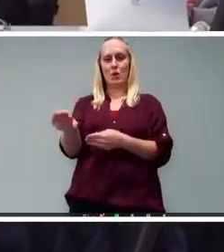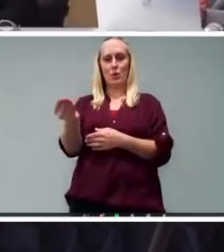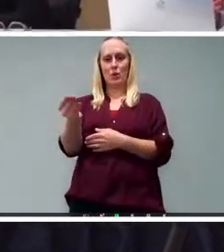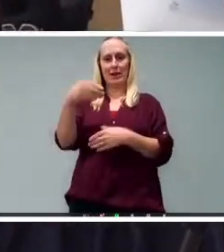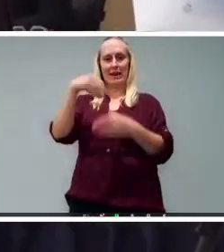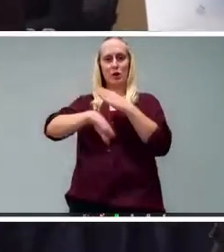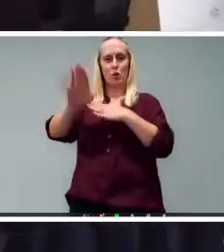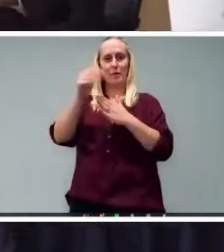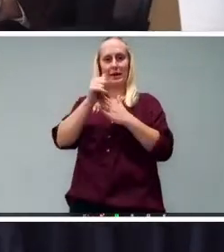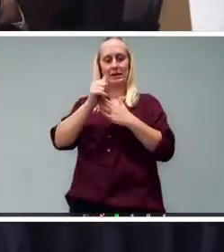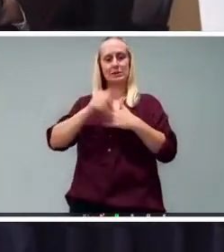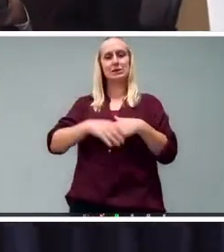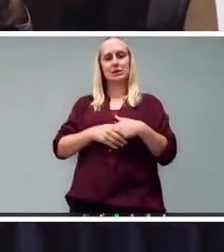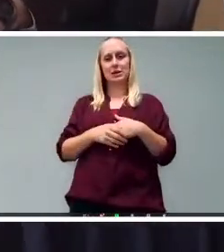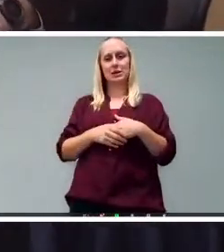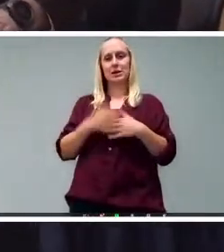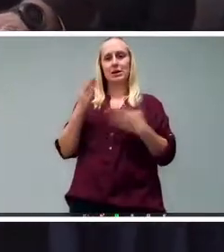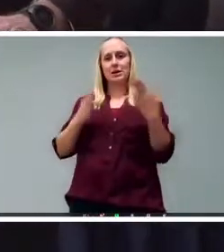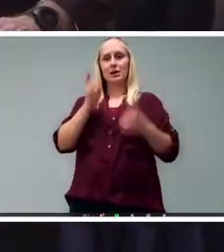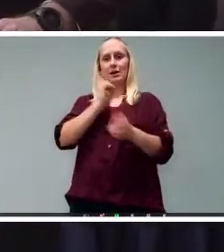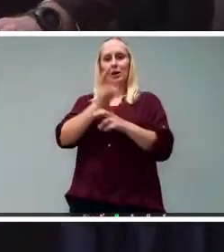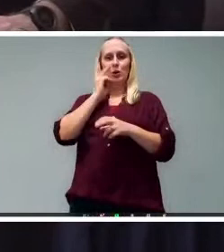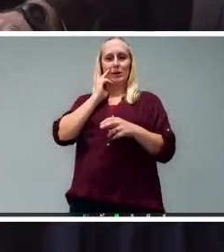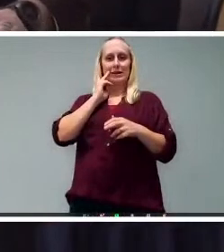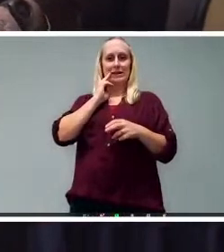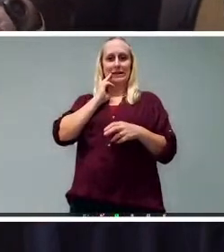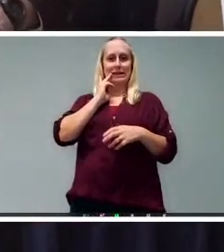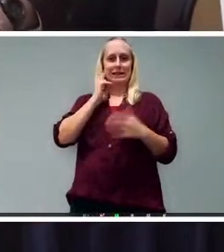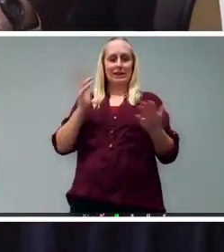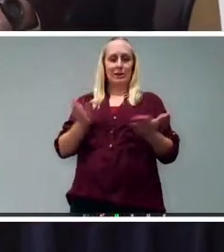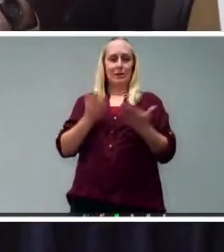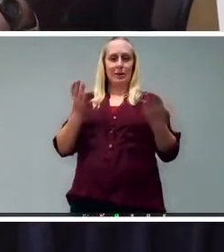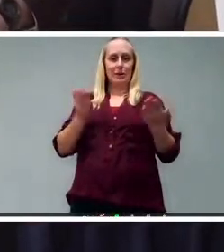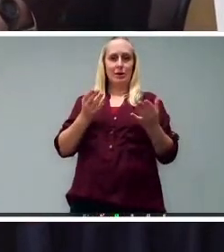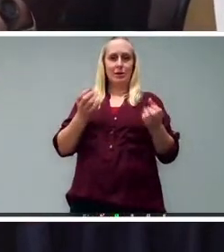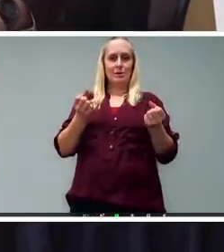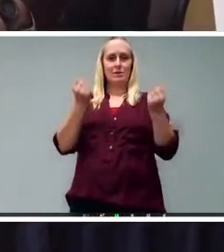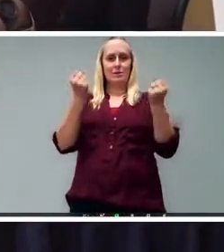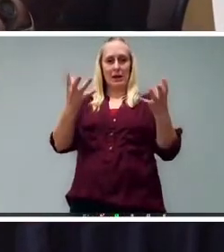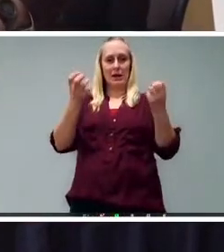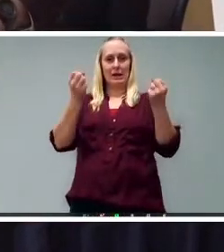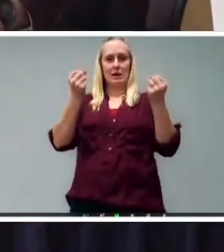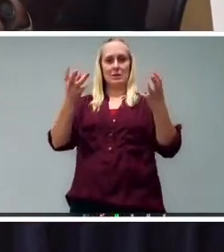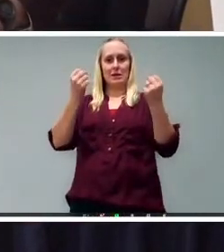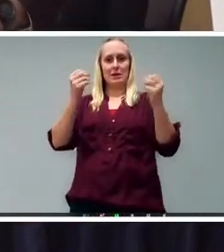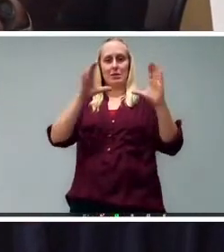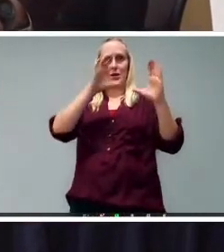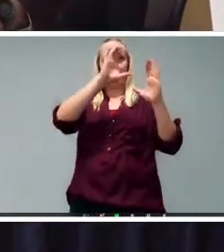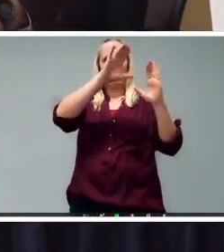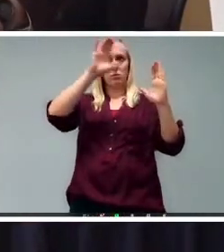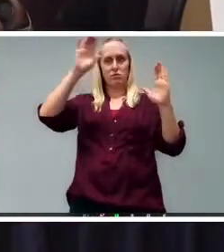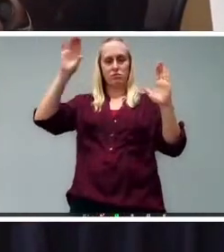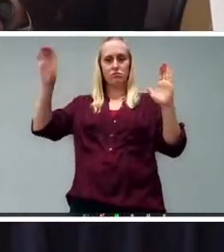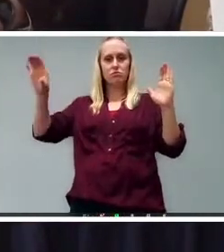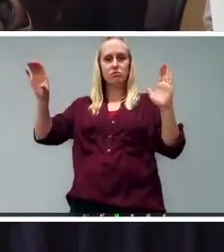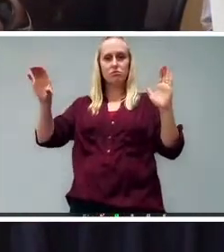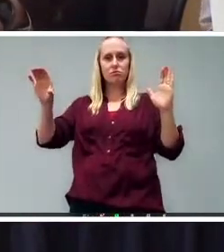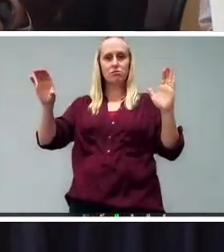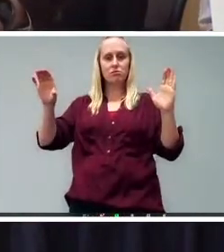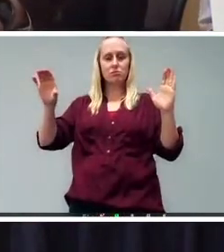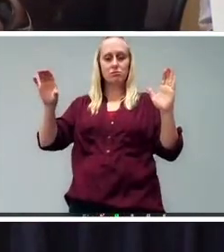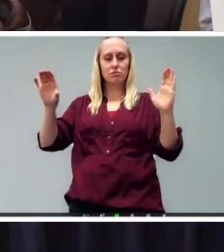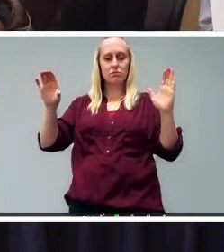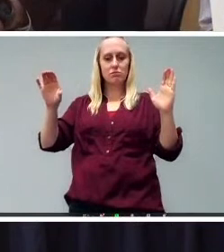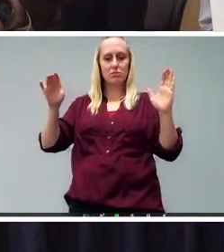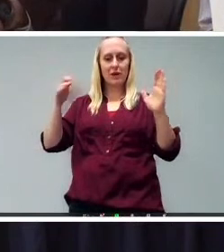mm-hmm. but it might be hard to see all of the dozens and dozens of boring holes that go at various